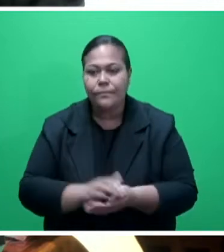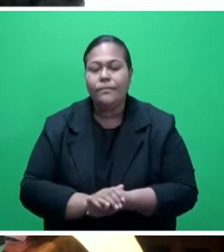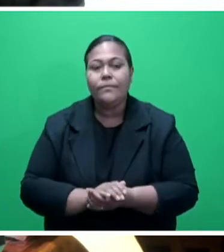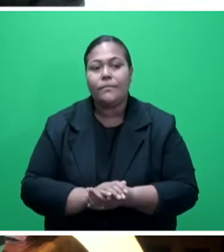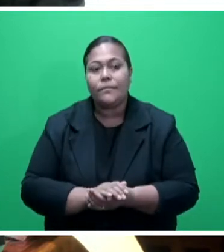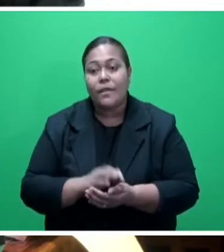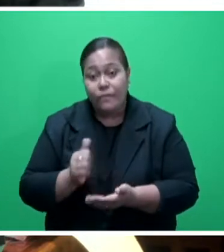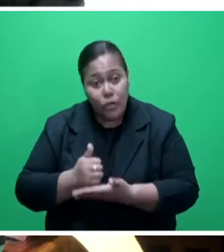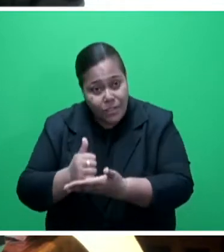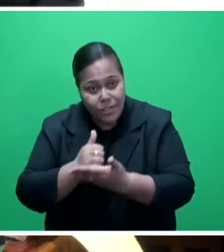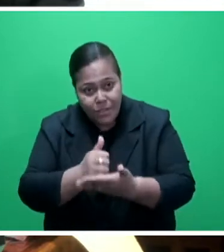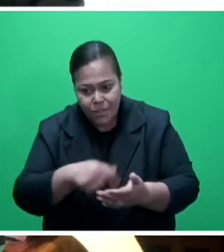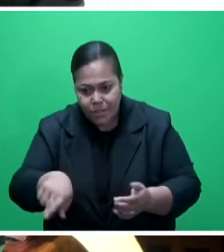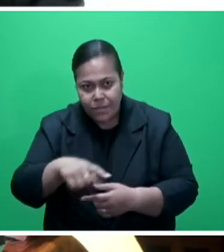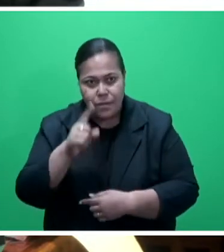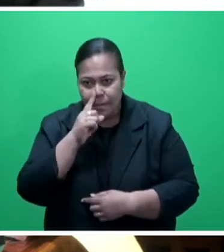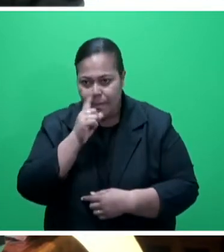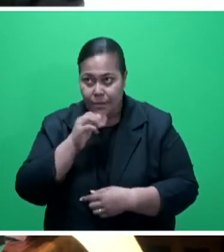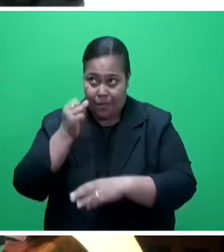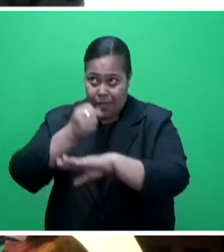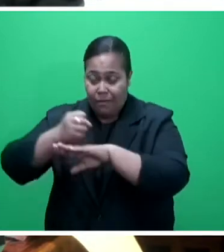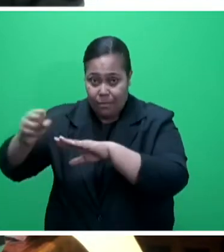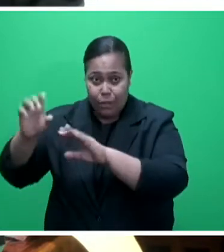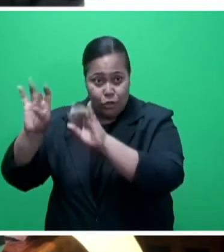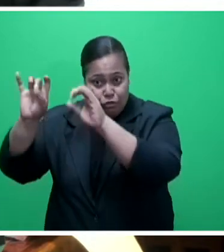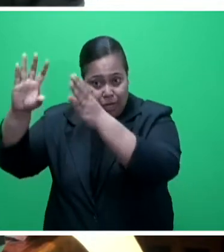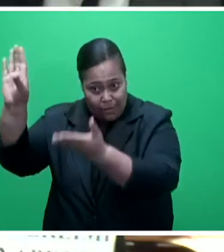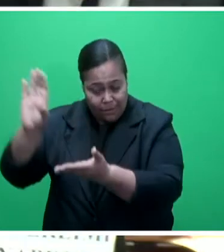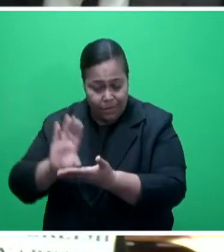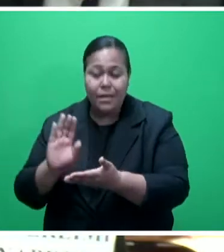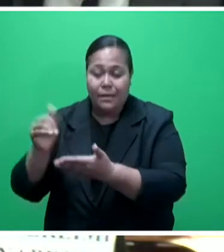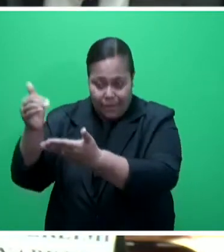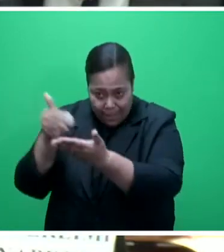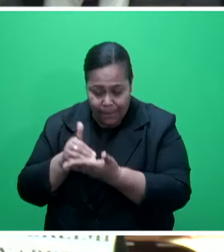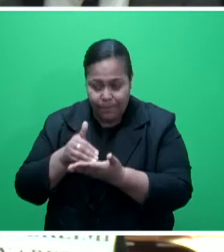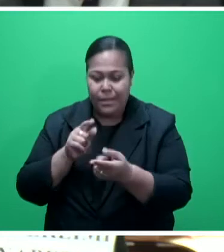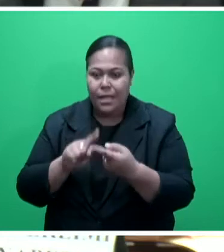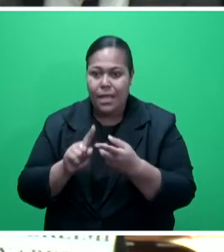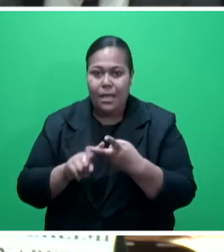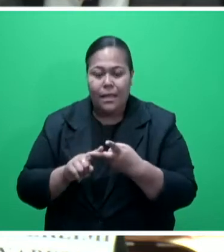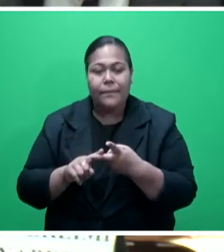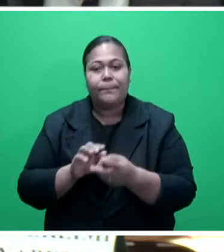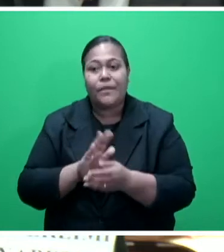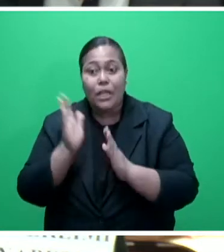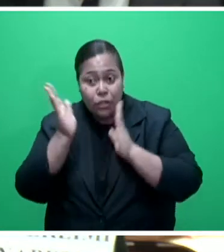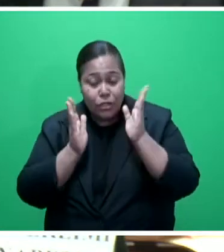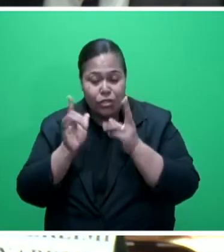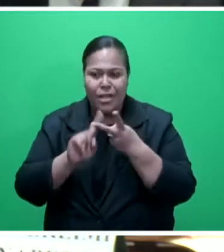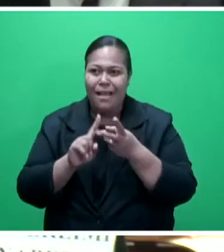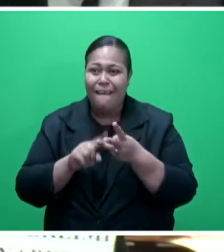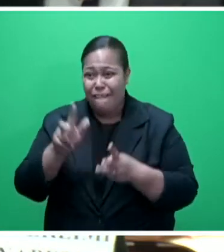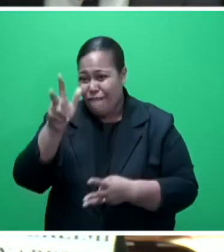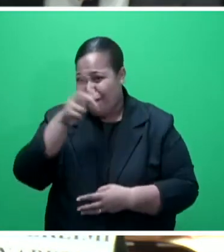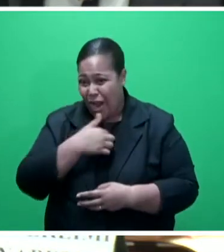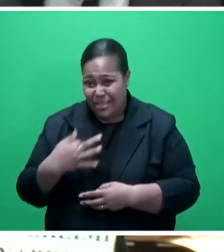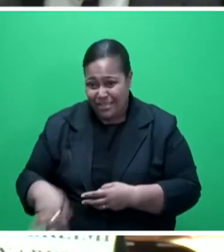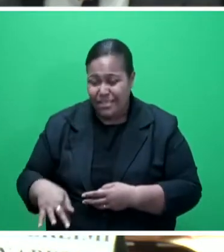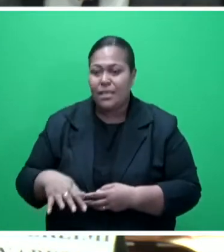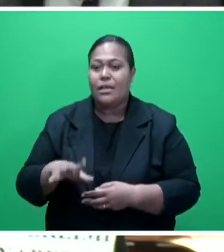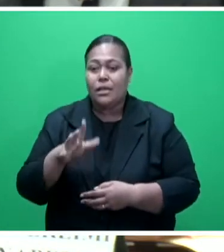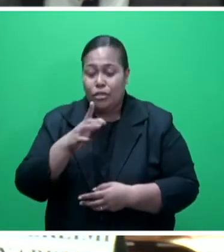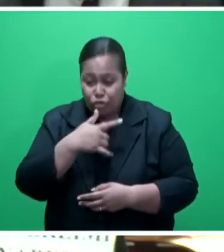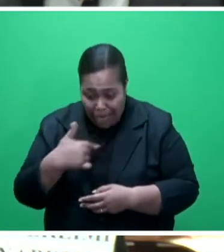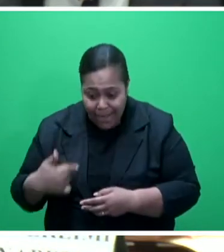assistance to our people. The governments of Australia, New Zealand, Indonesia, France, China, Japan, together with